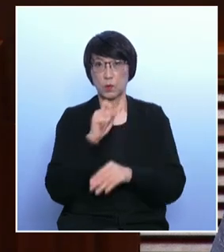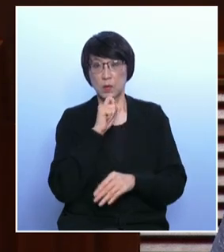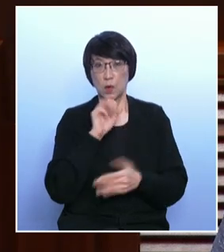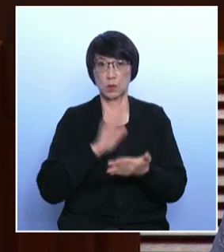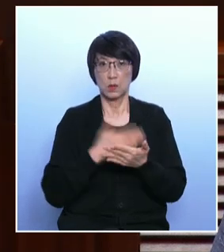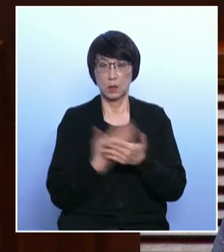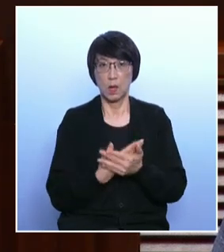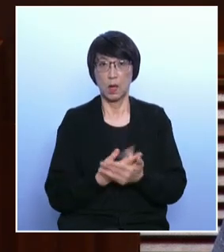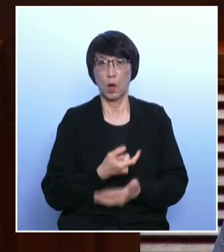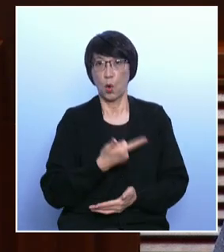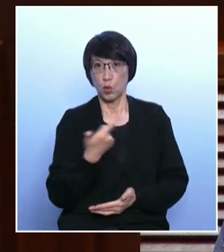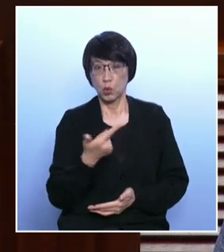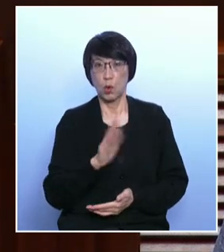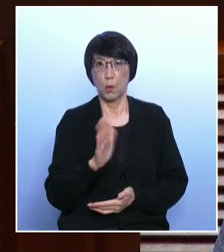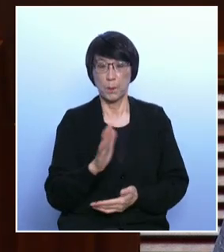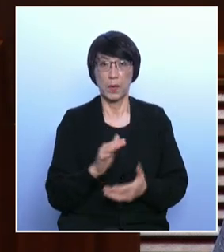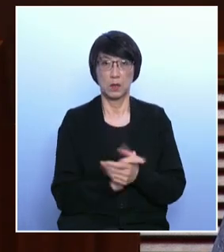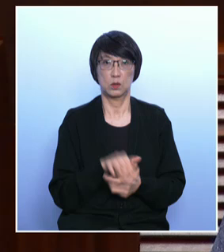result.